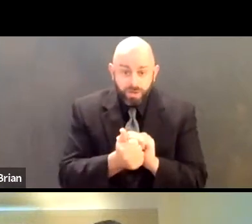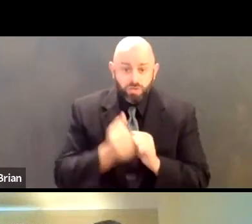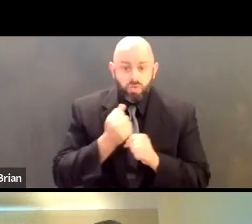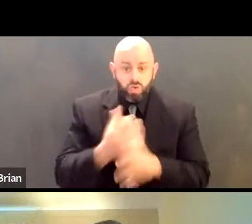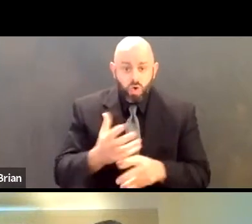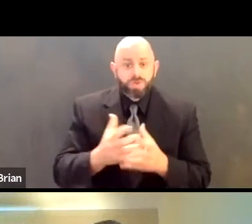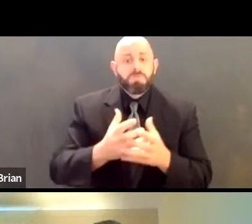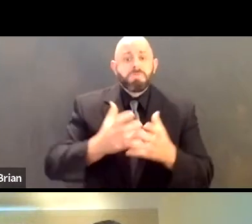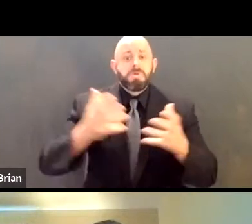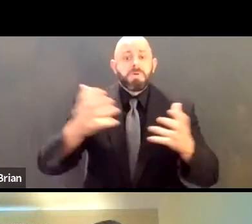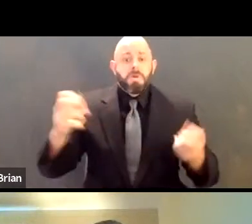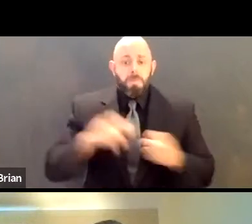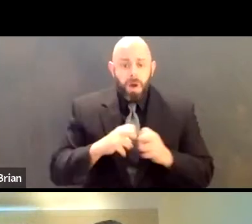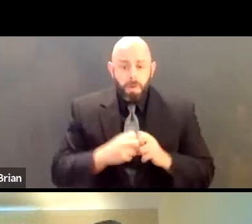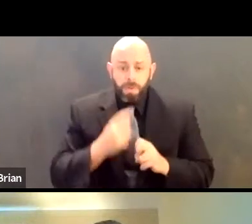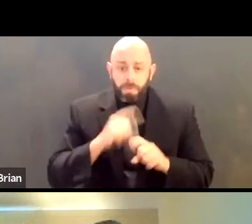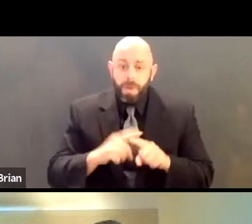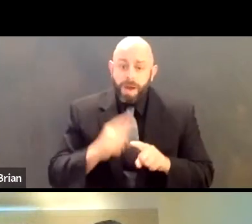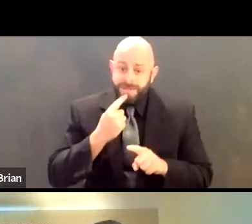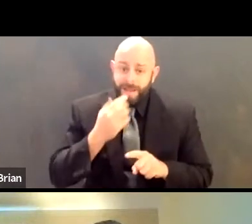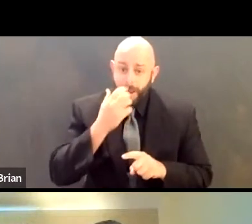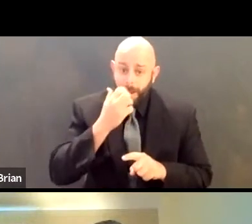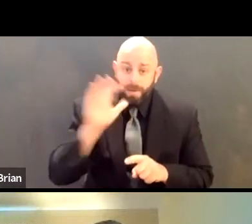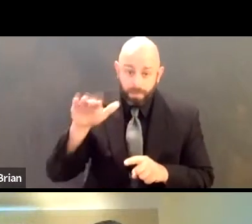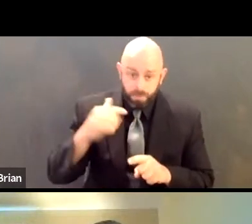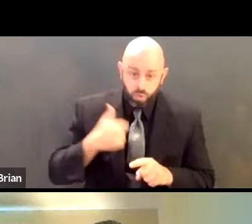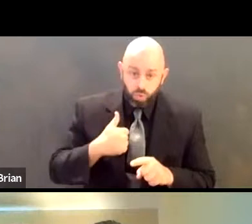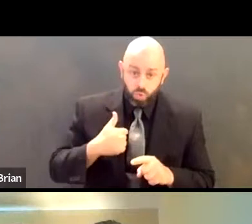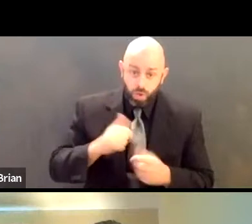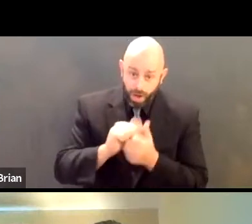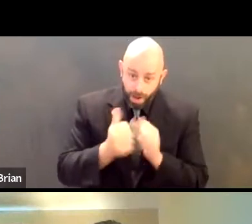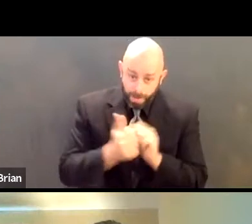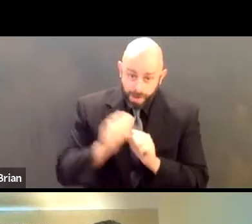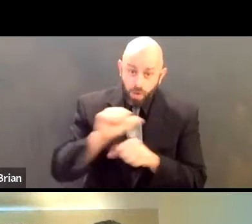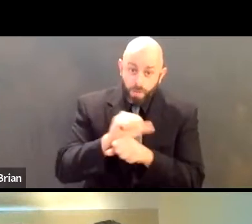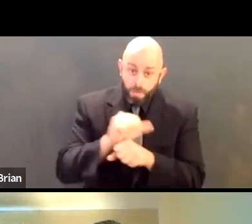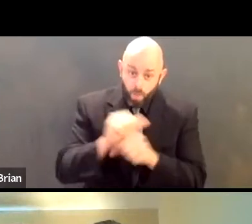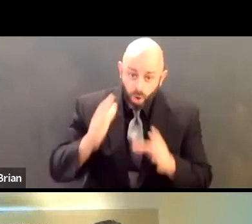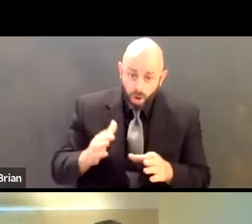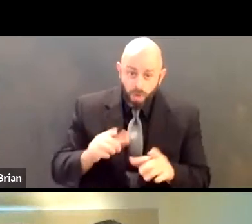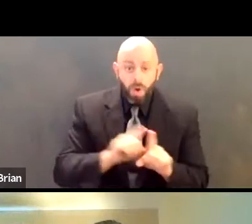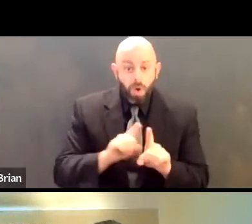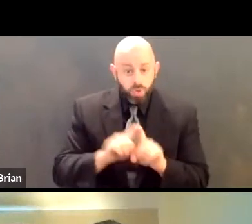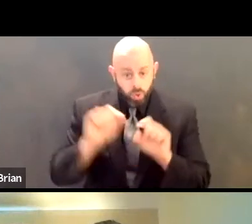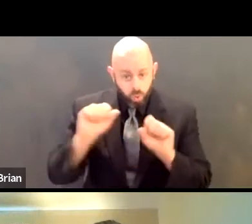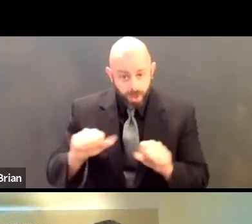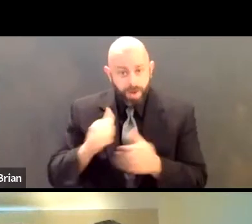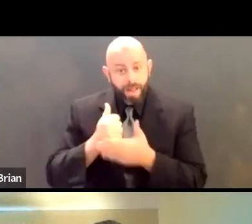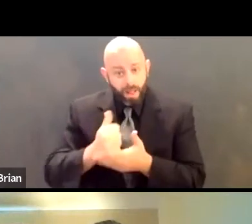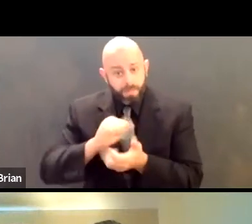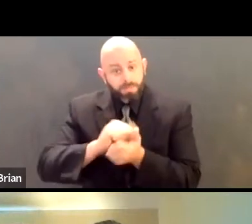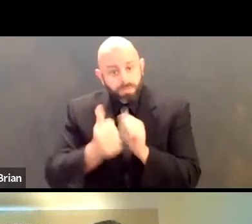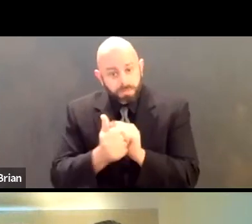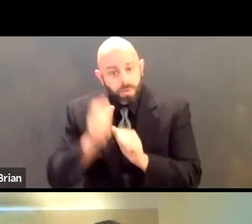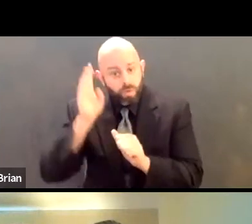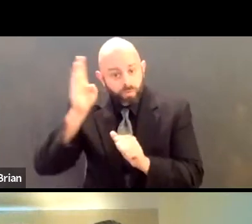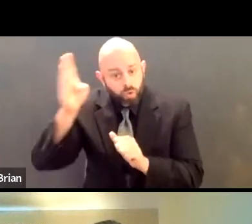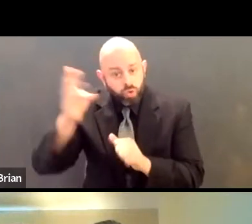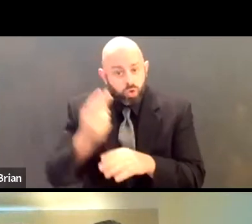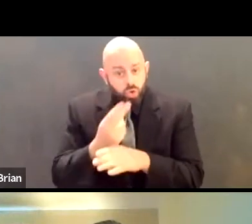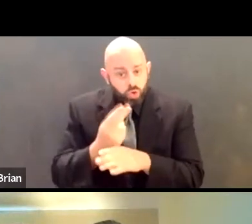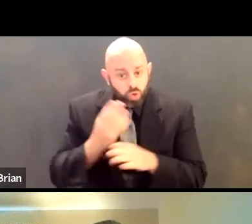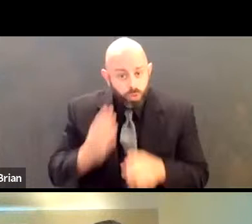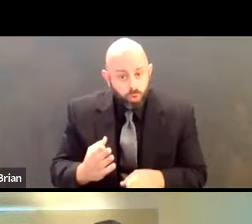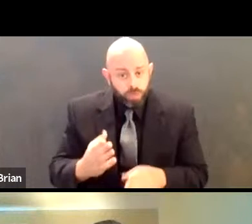them is, look, not only are you accommodating your employee, but you could be accommodating future consumers coming into your business as well. You know, so I